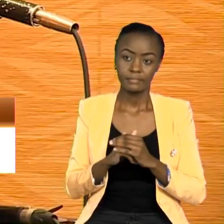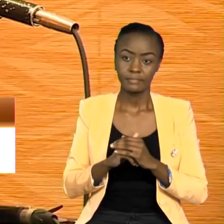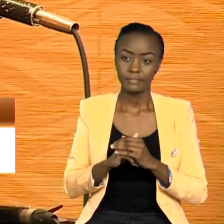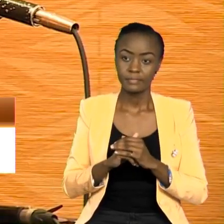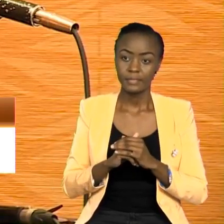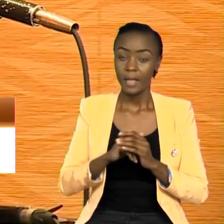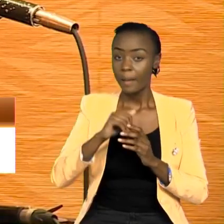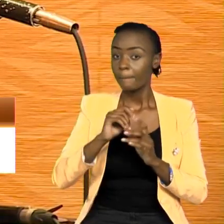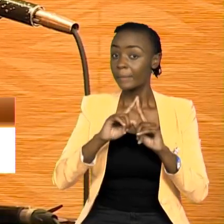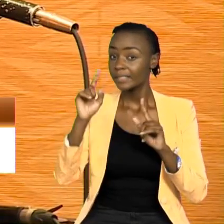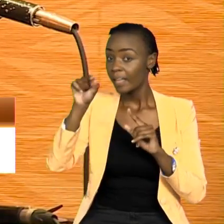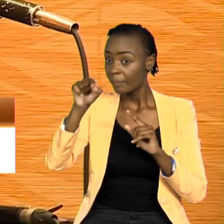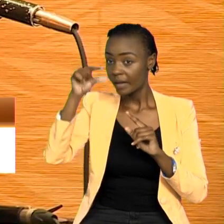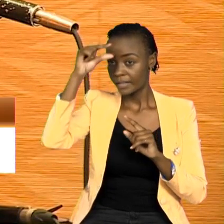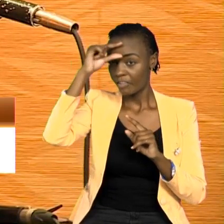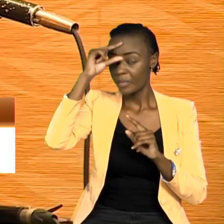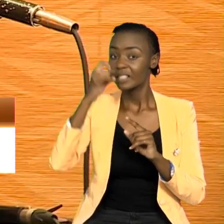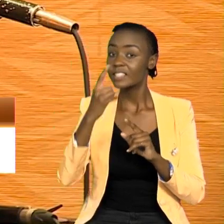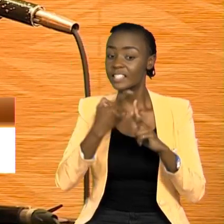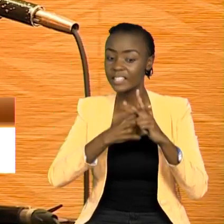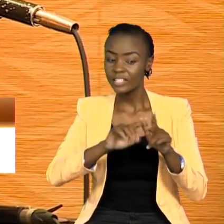While the government says the transfer started in April,